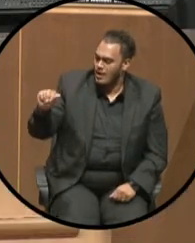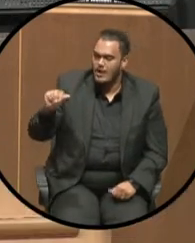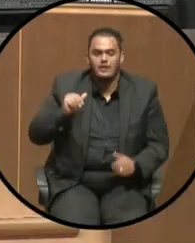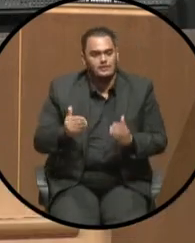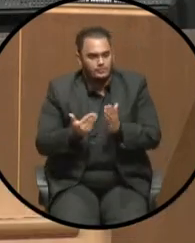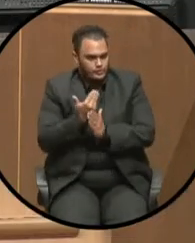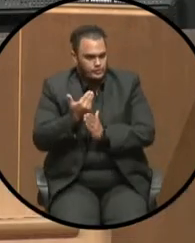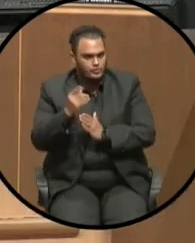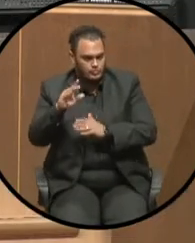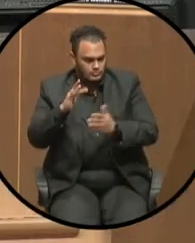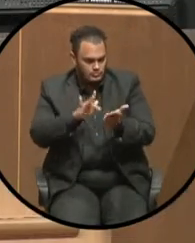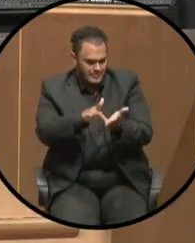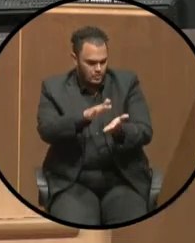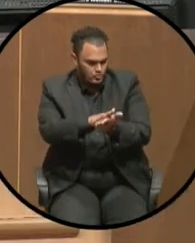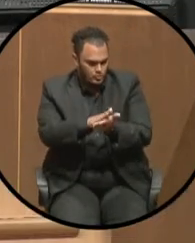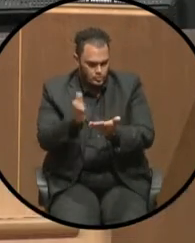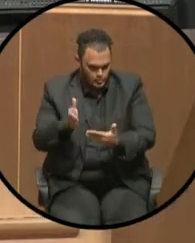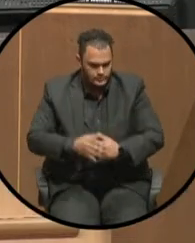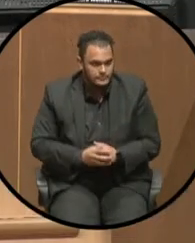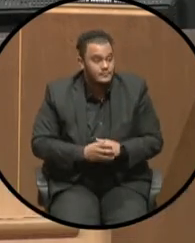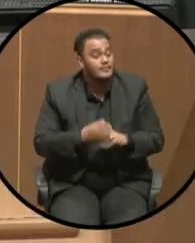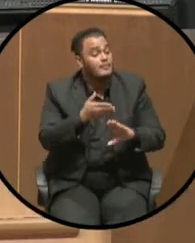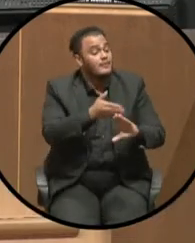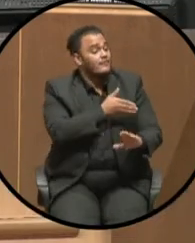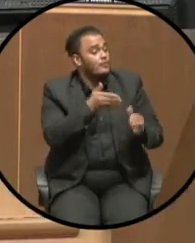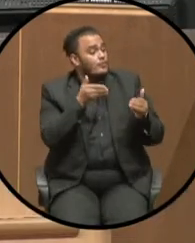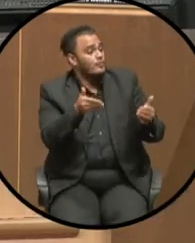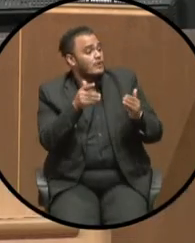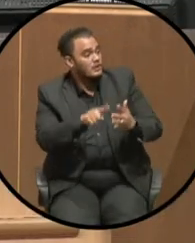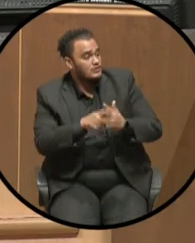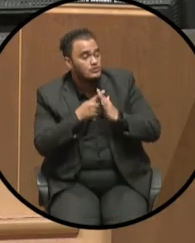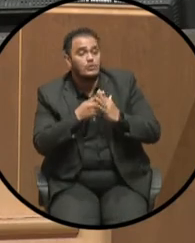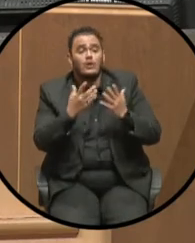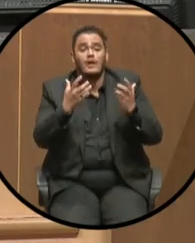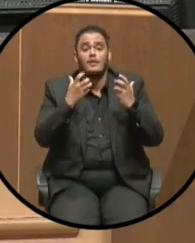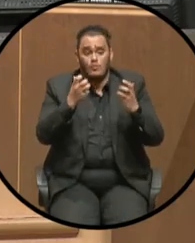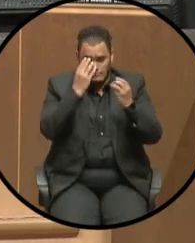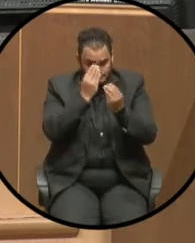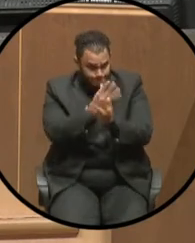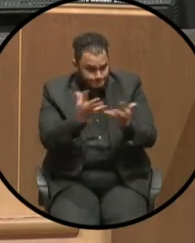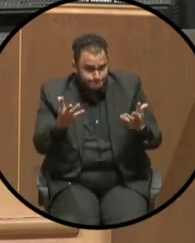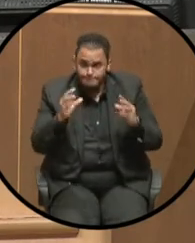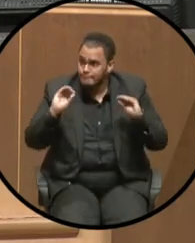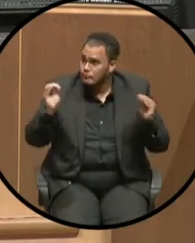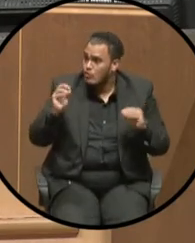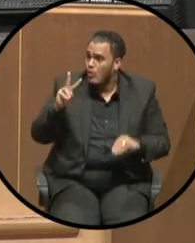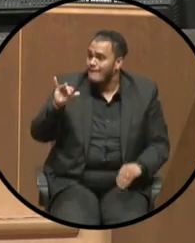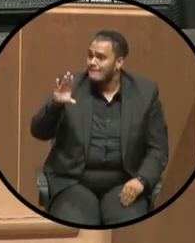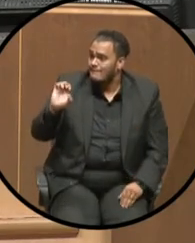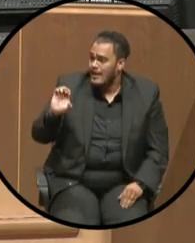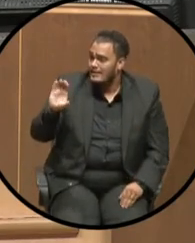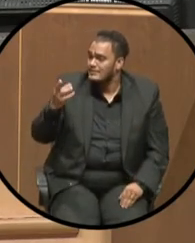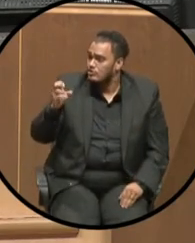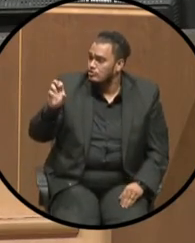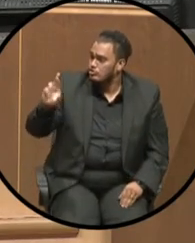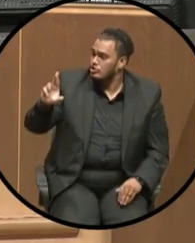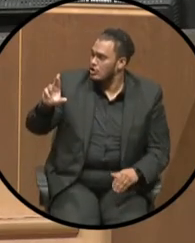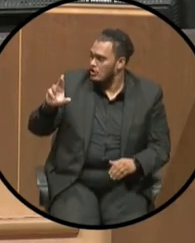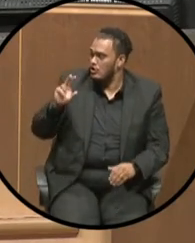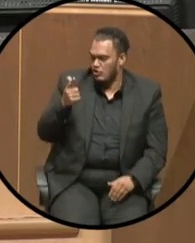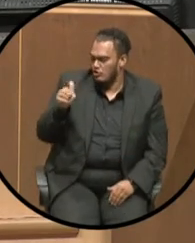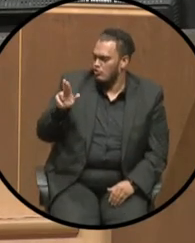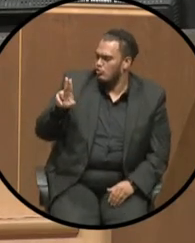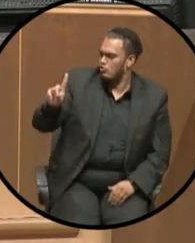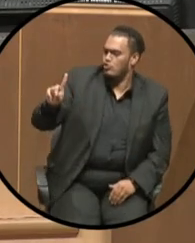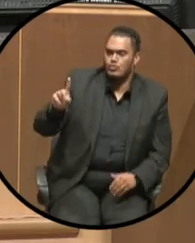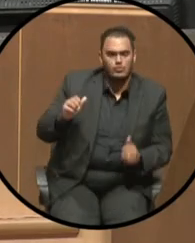Before we begin the formal portion of our meeting, I want to recognize that we do not have our Vice Chair, Member Gould, with us this evening. Our normal protocol would